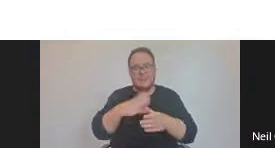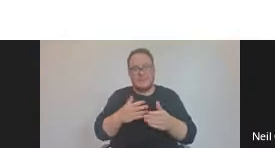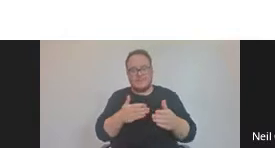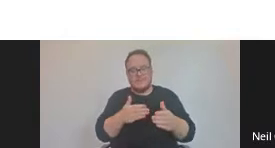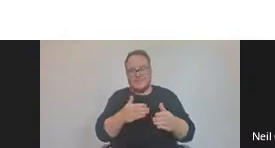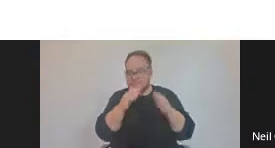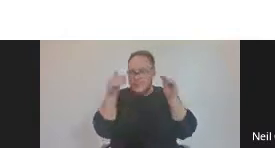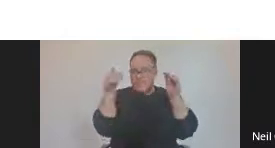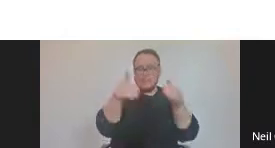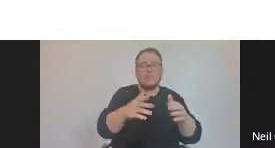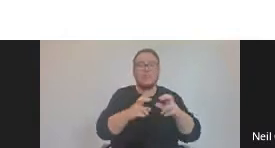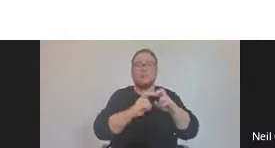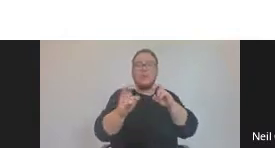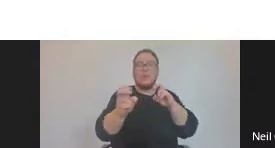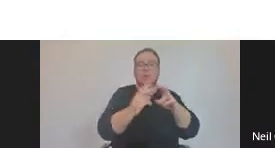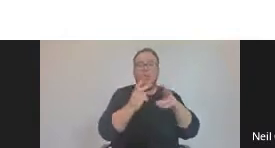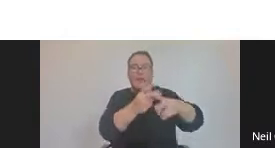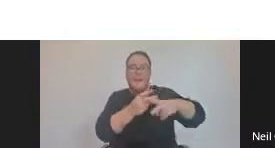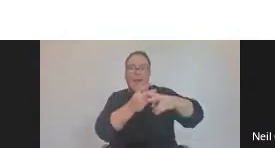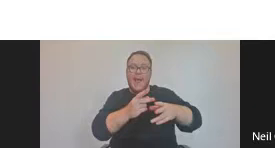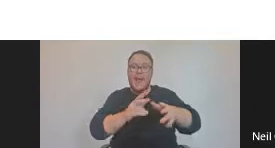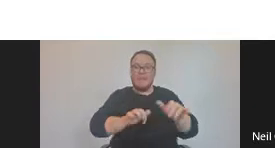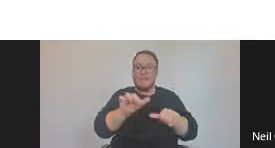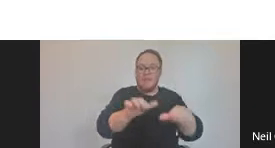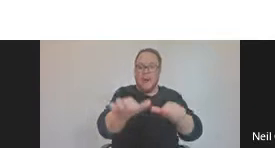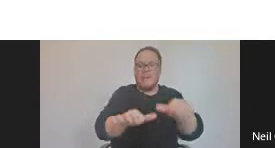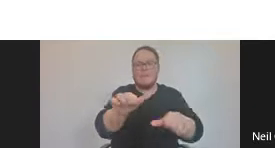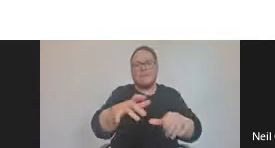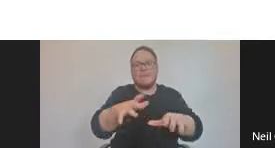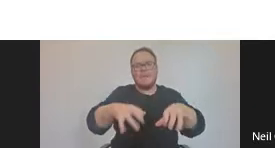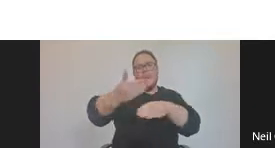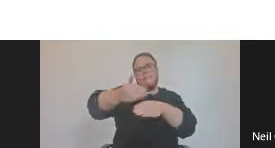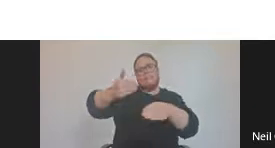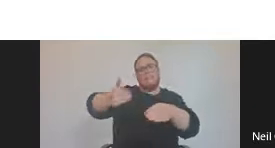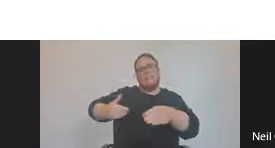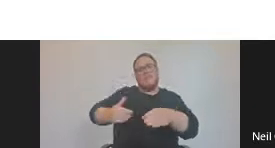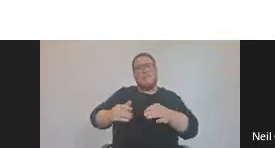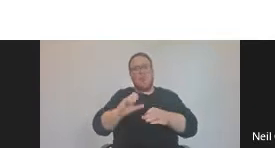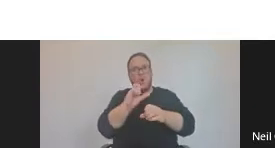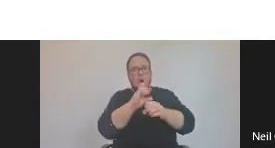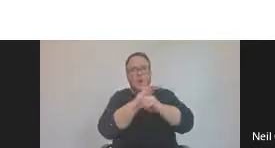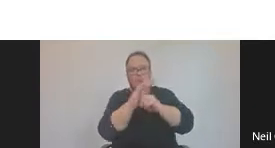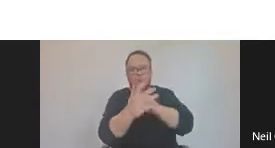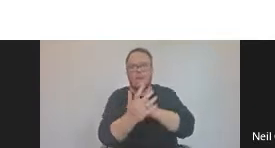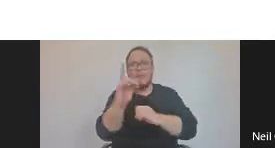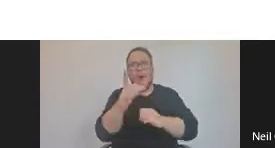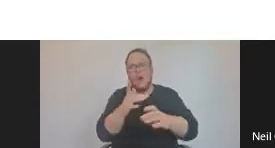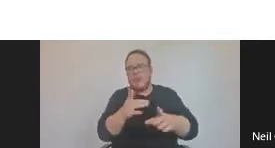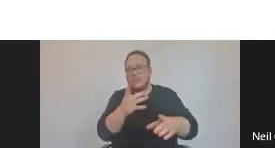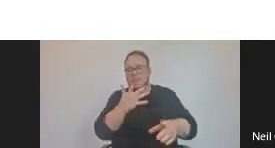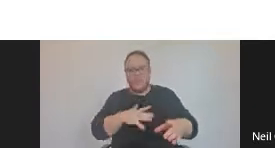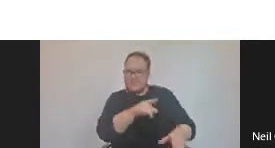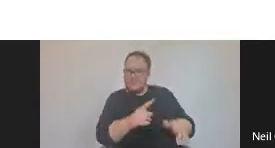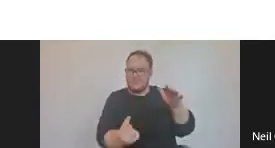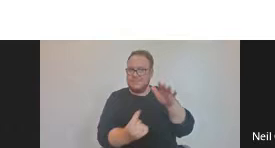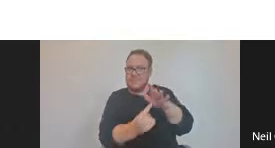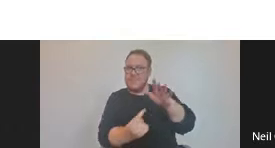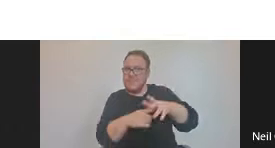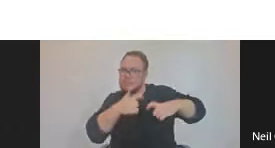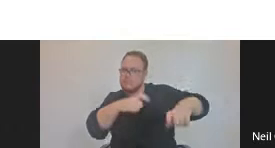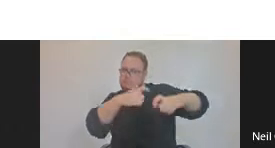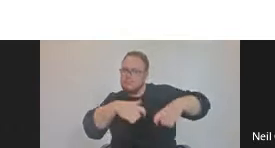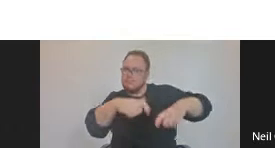the pandemic, but we were very keen to lock in the successes of that programme during the pandemic, so we didn't lose the